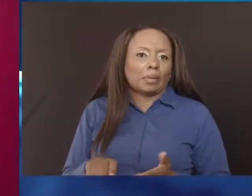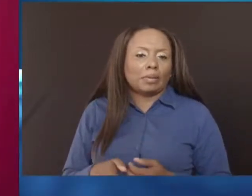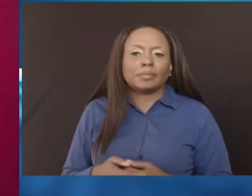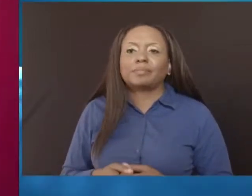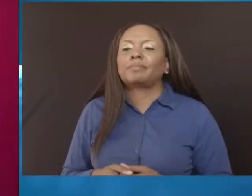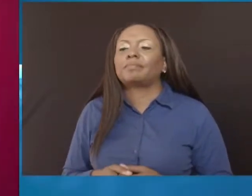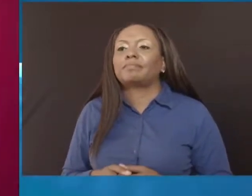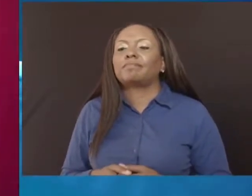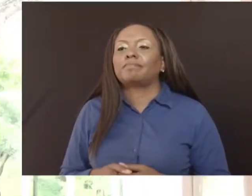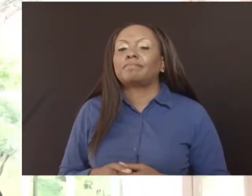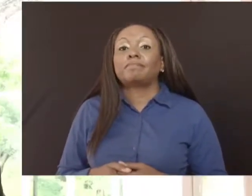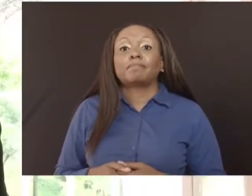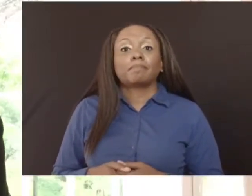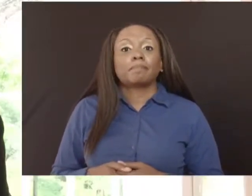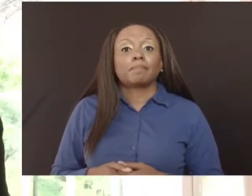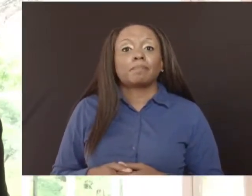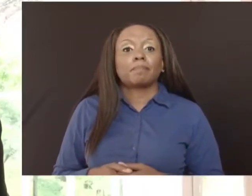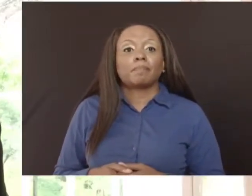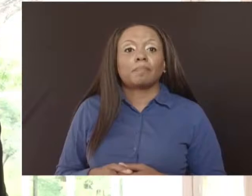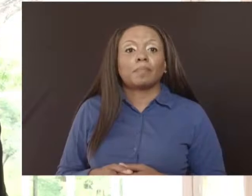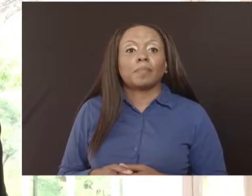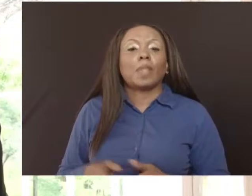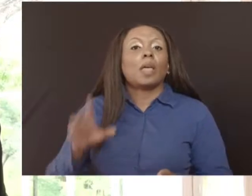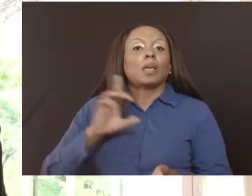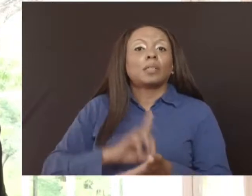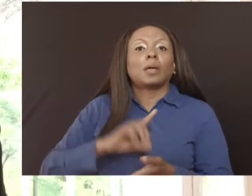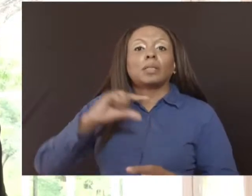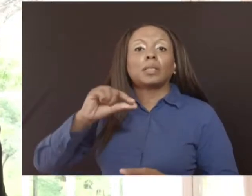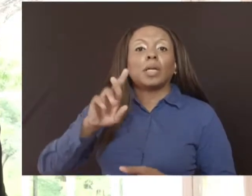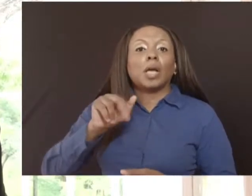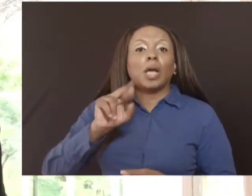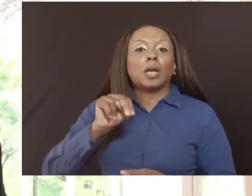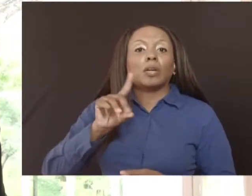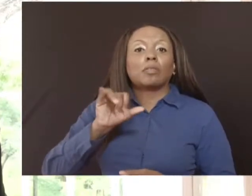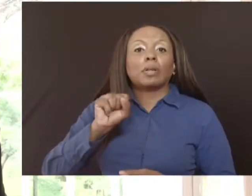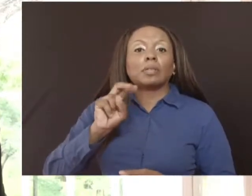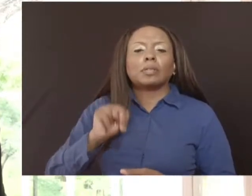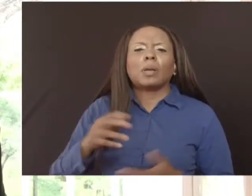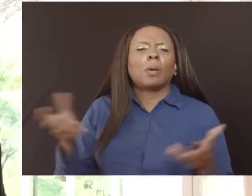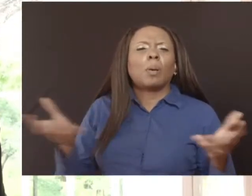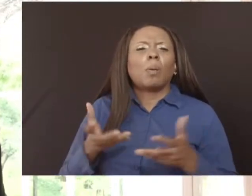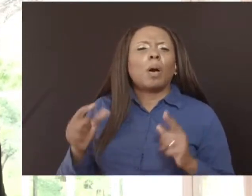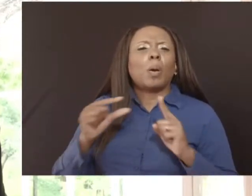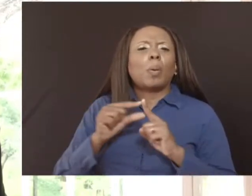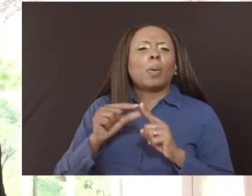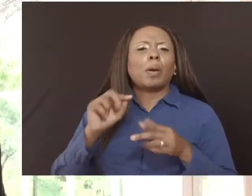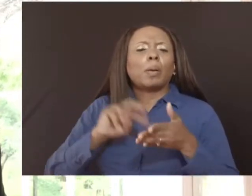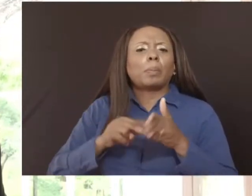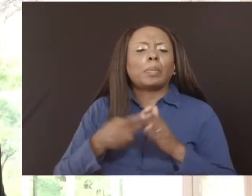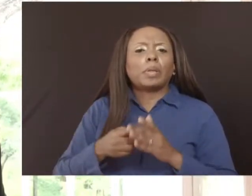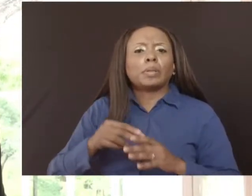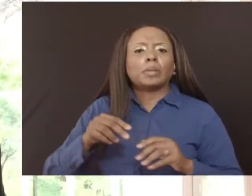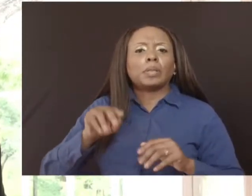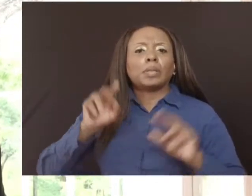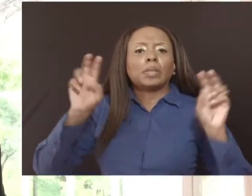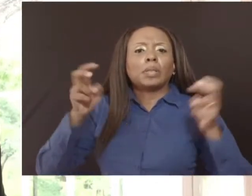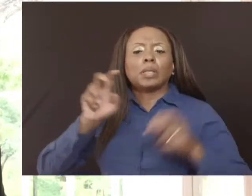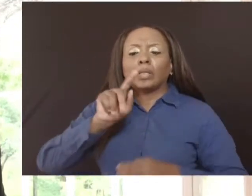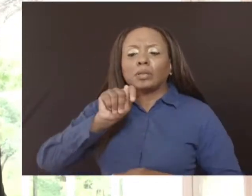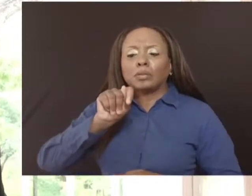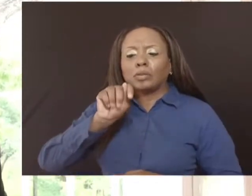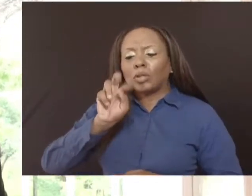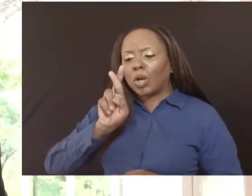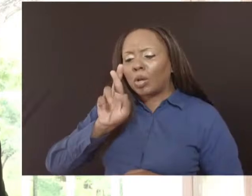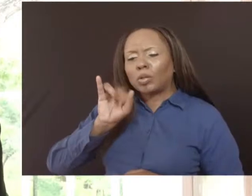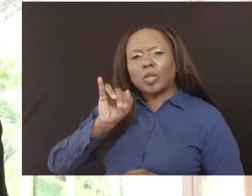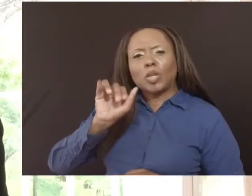And Dr. Grandison, the definition of triaging, which somebody asked about, can you explain what is meant by